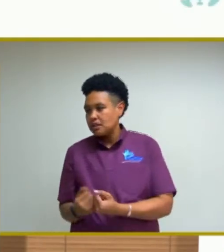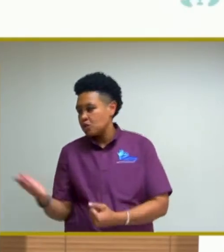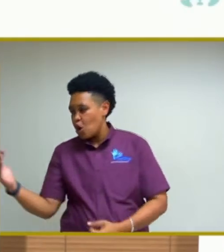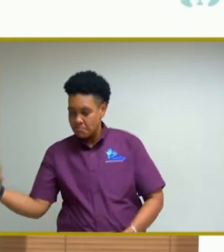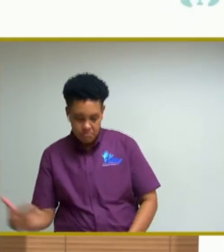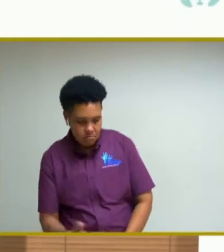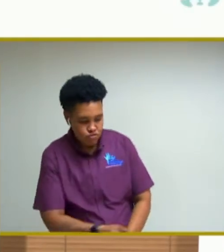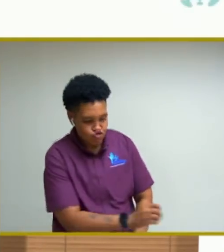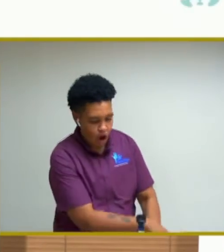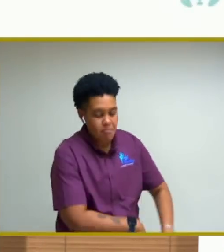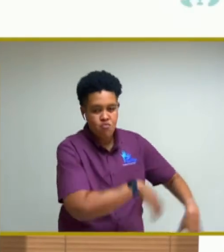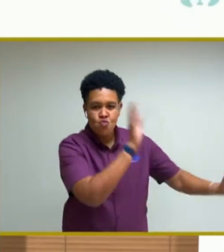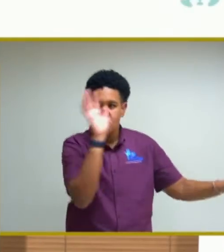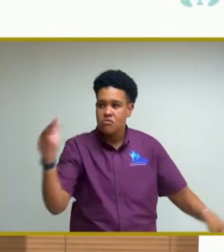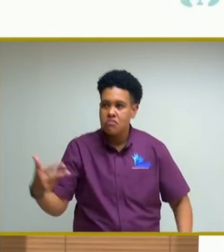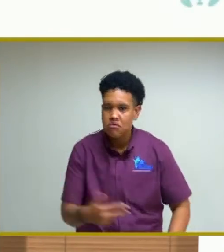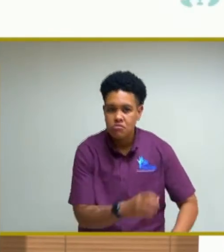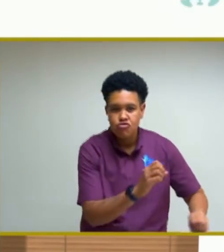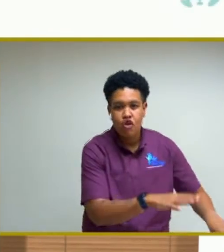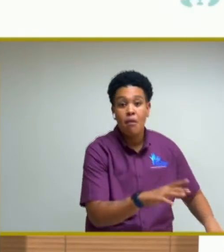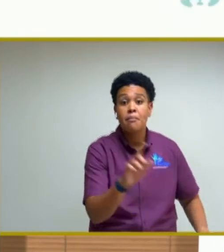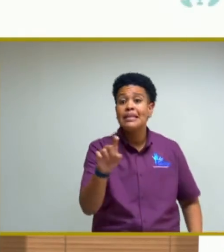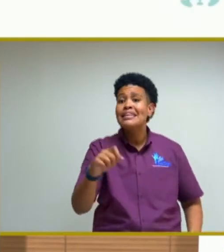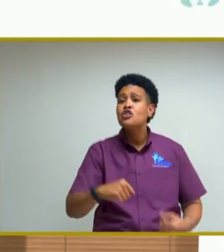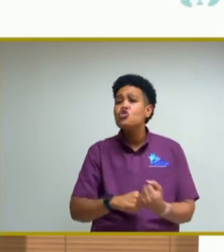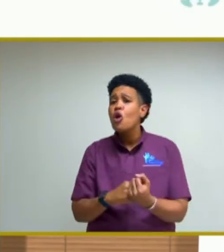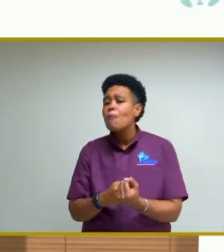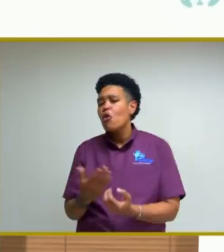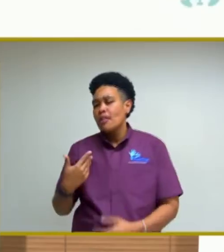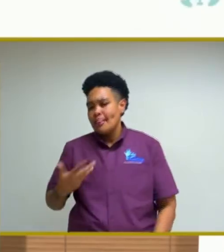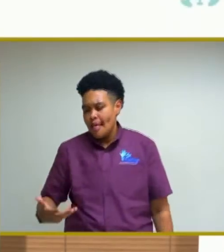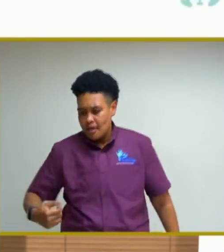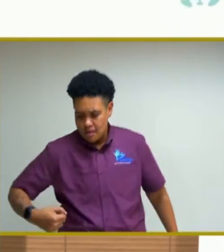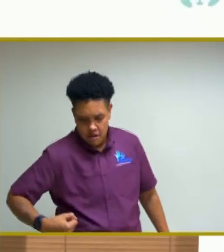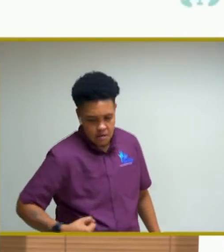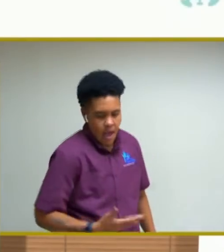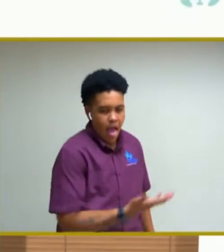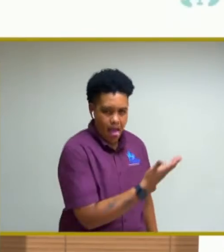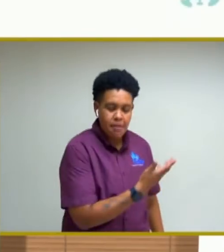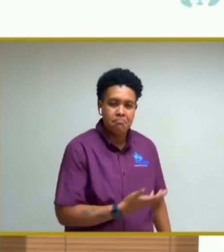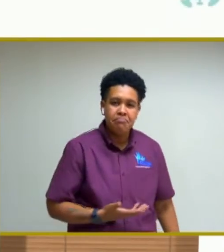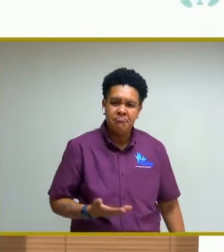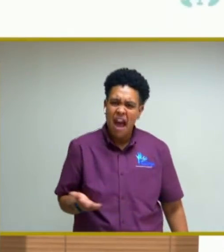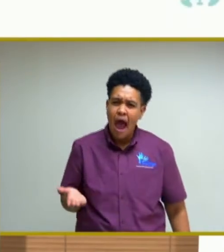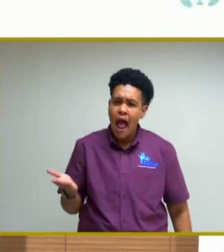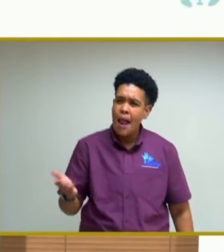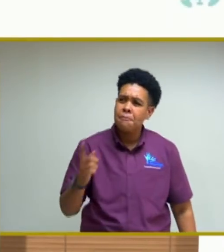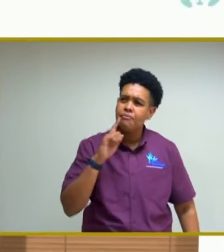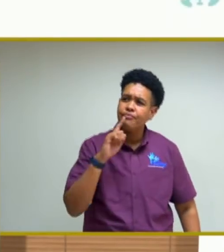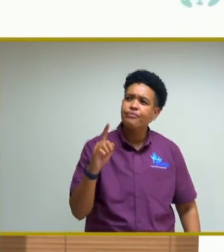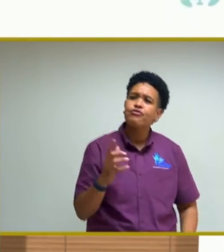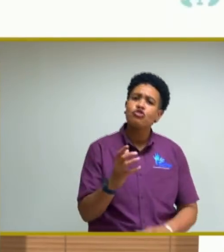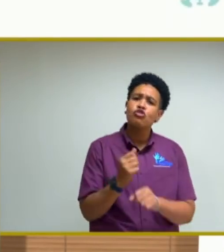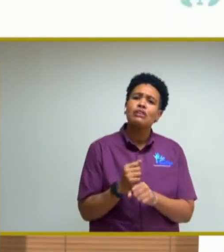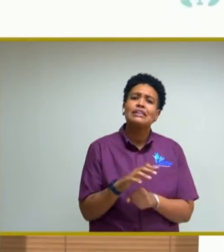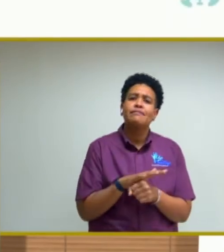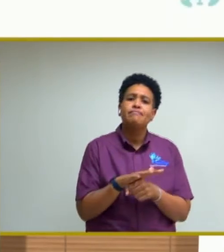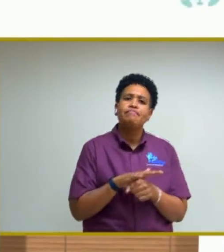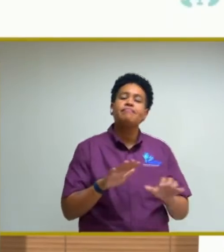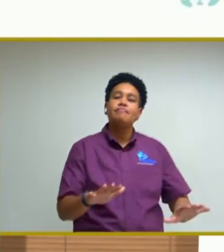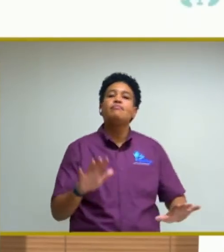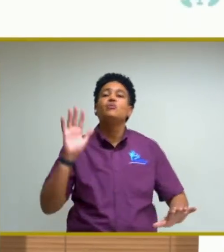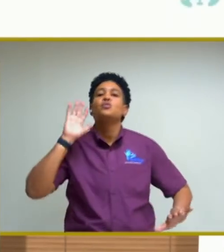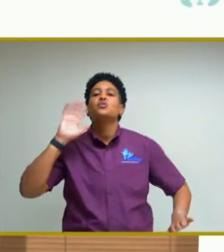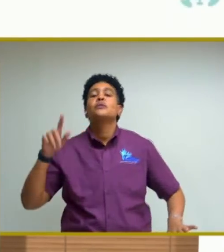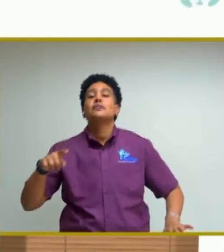assist persons who need any assistance to a receiving area that